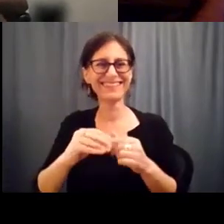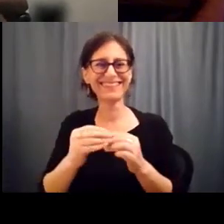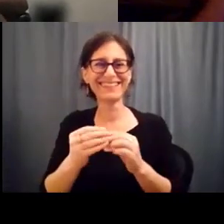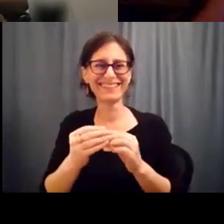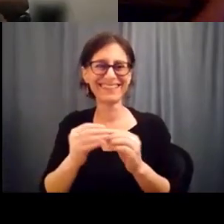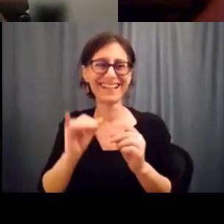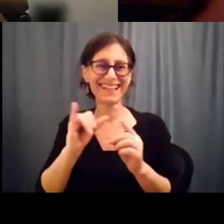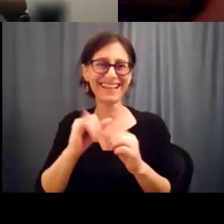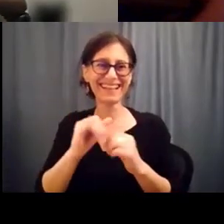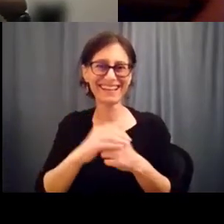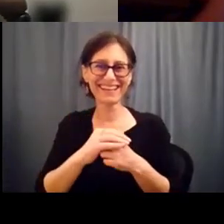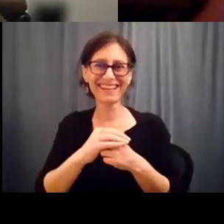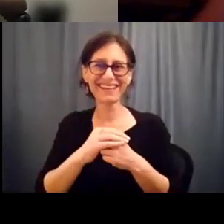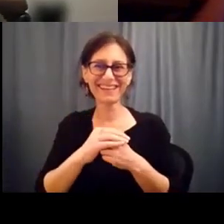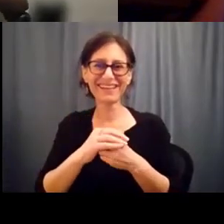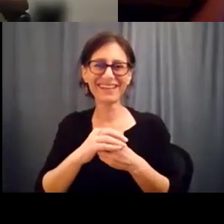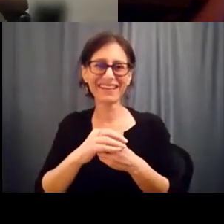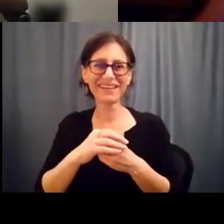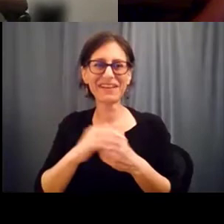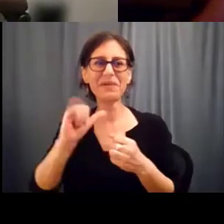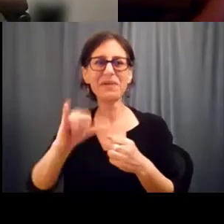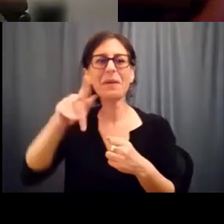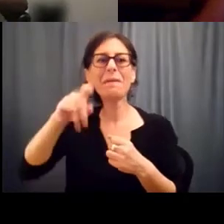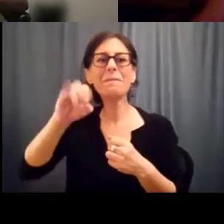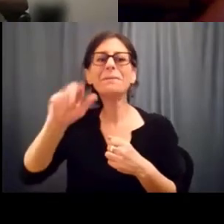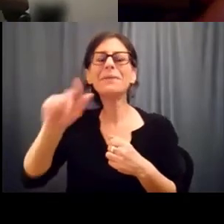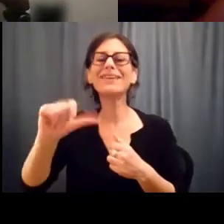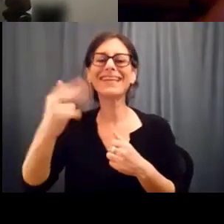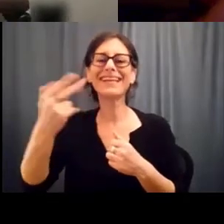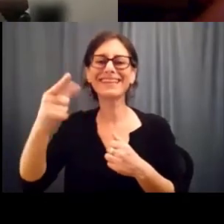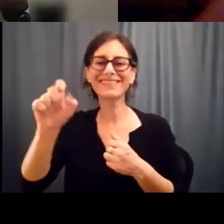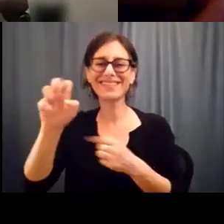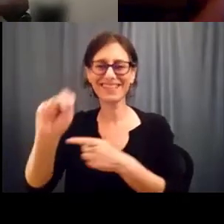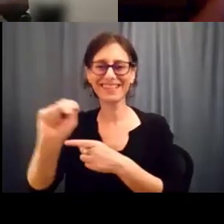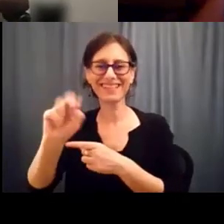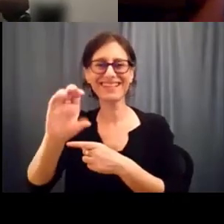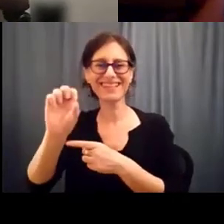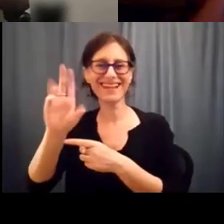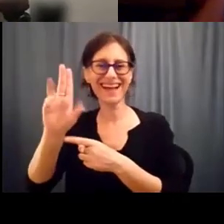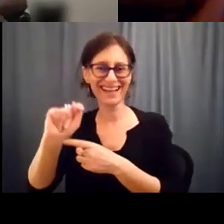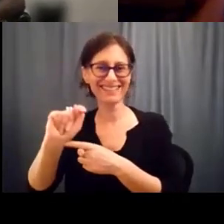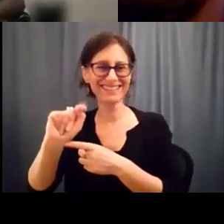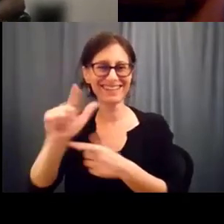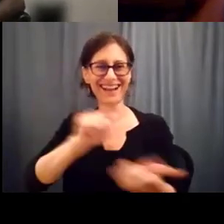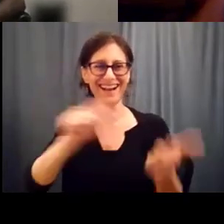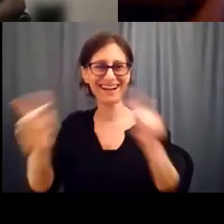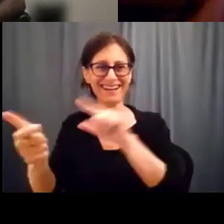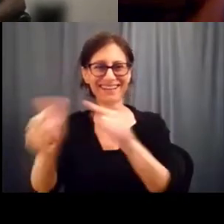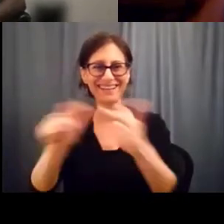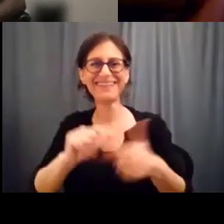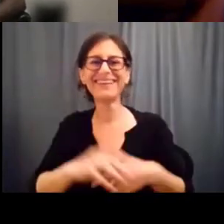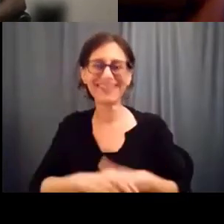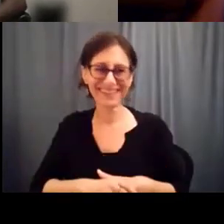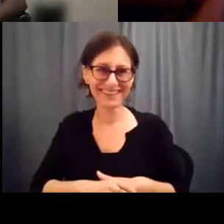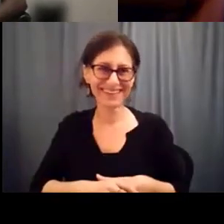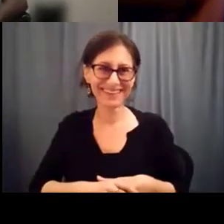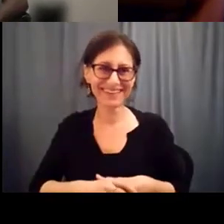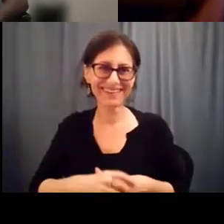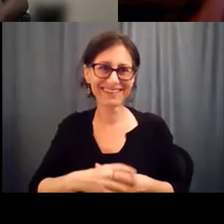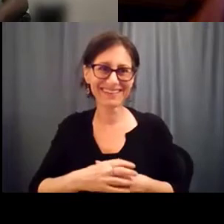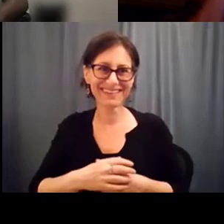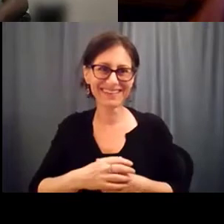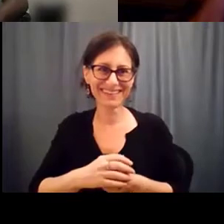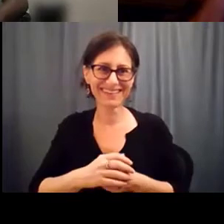Yeah, you got Pilkington cut. He's got one. Pilkington cut and the Randa cut. 2 hours of that